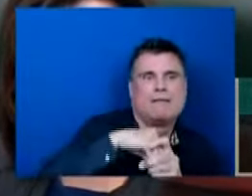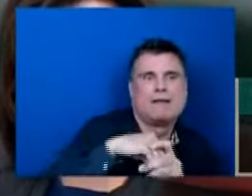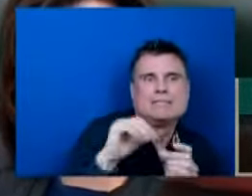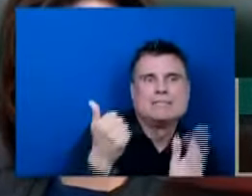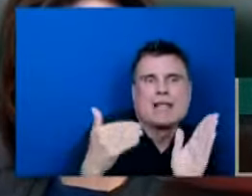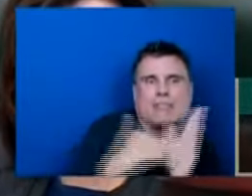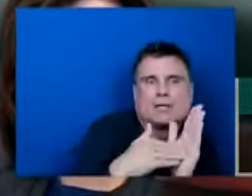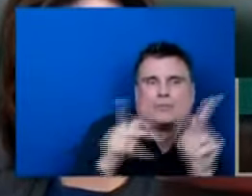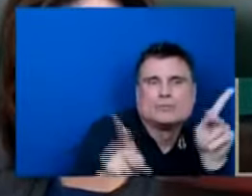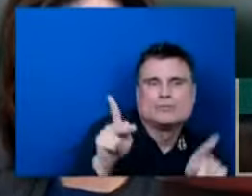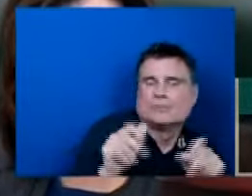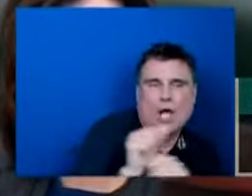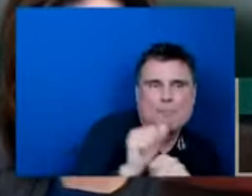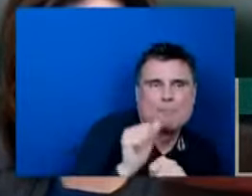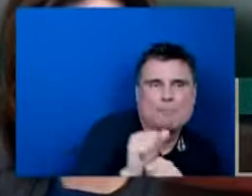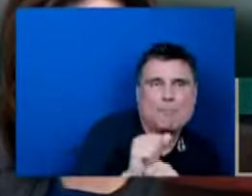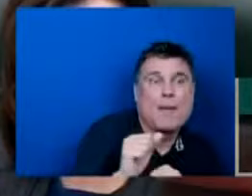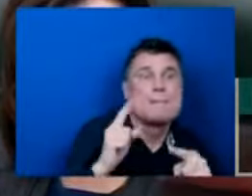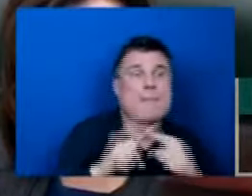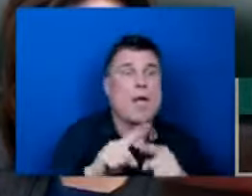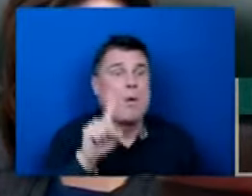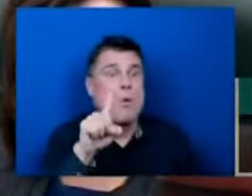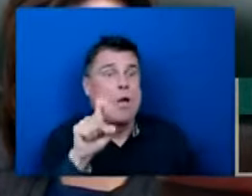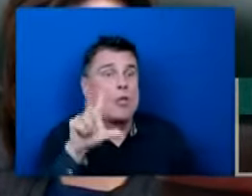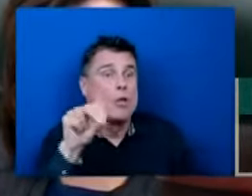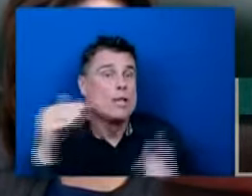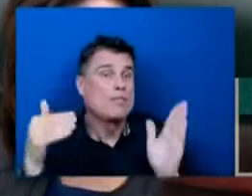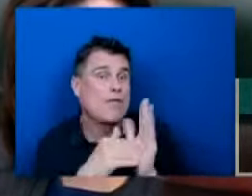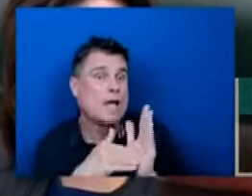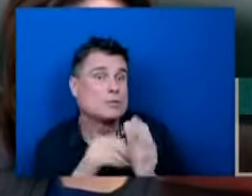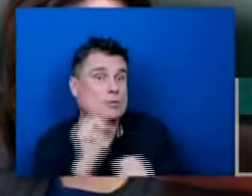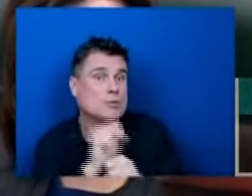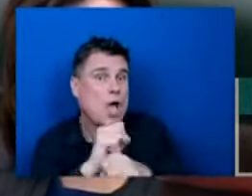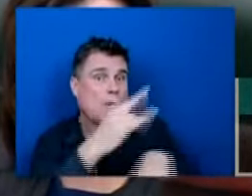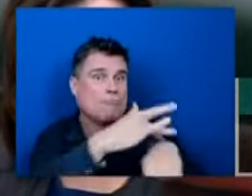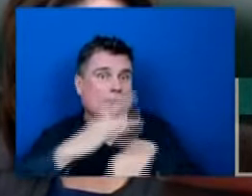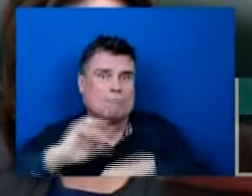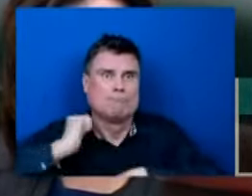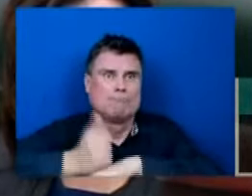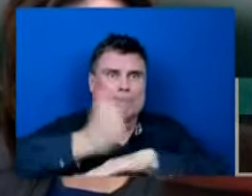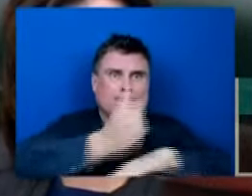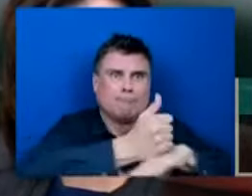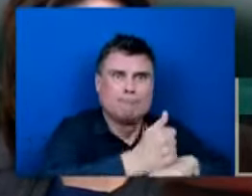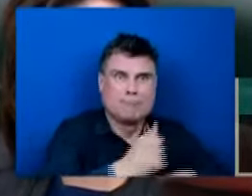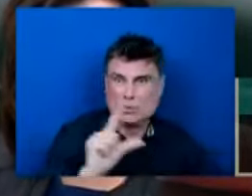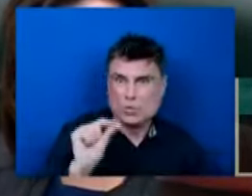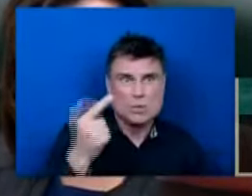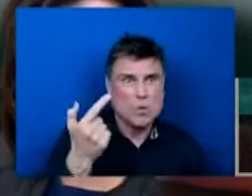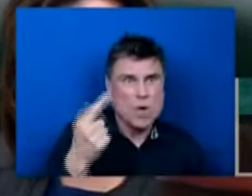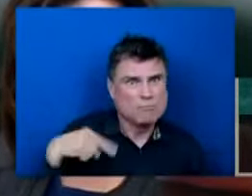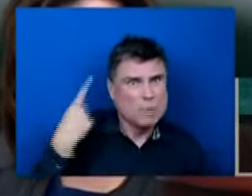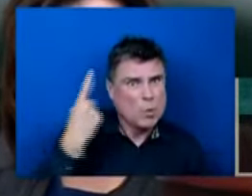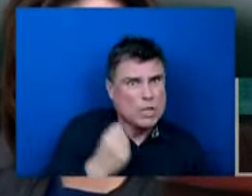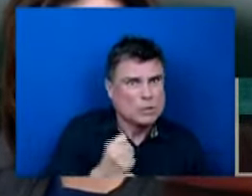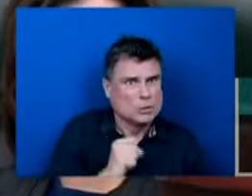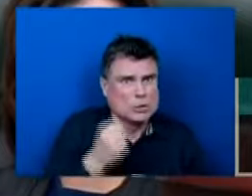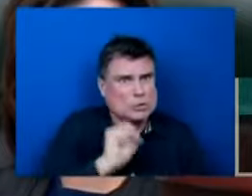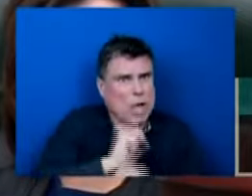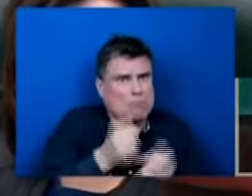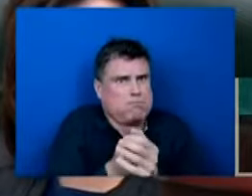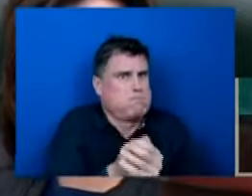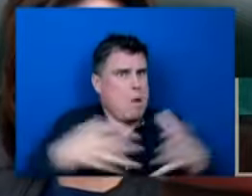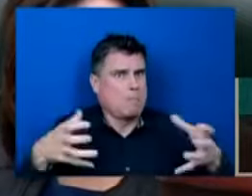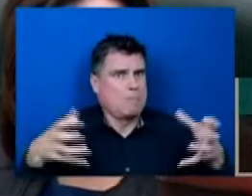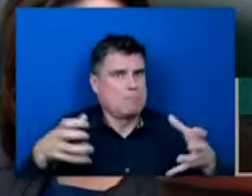130,000 jobs gained in 2021. In fact, we've not only fully recovered all the jobs lost since the pandemic, but